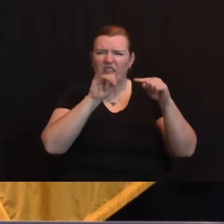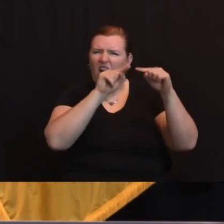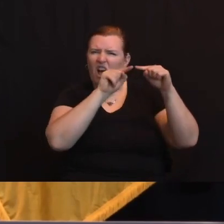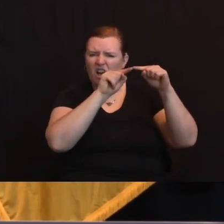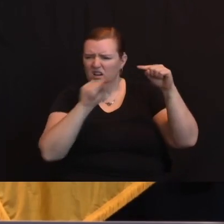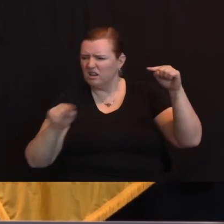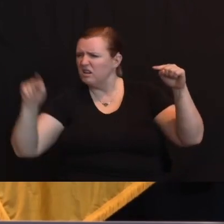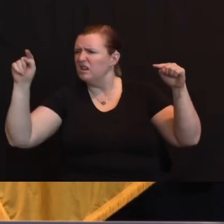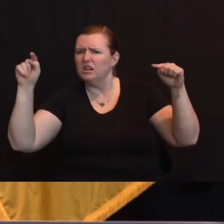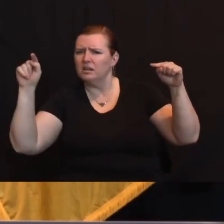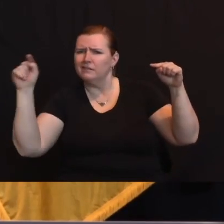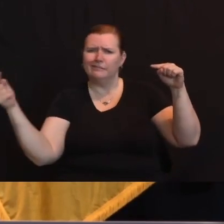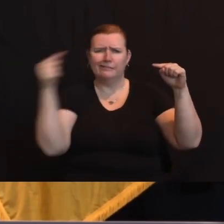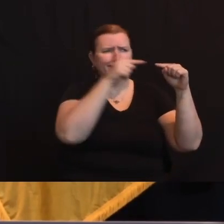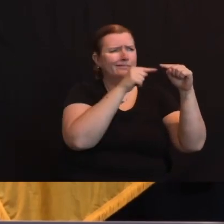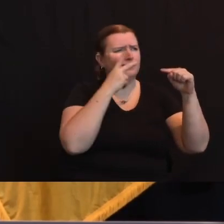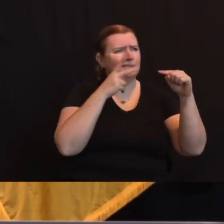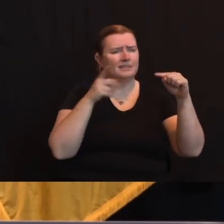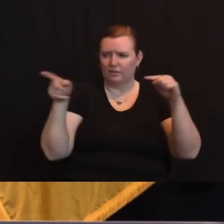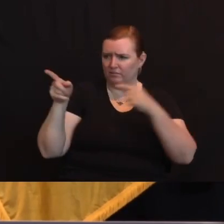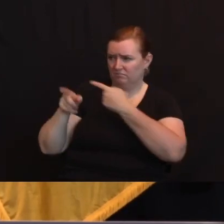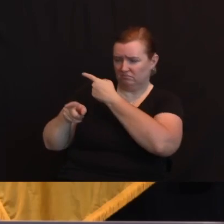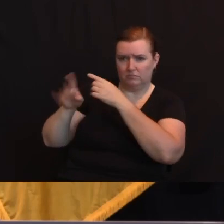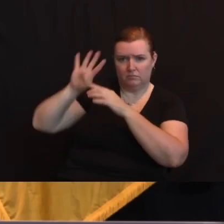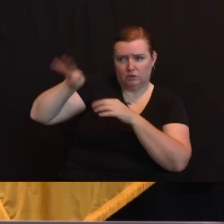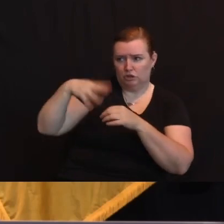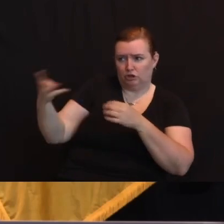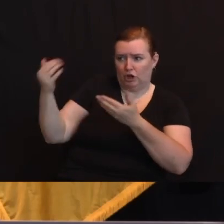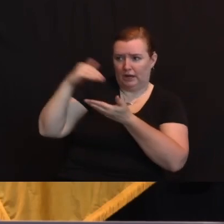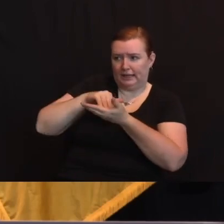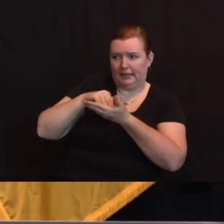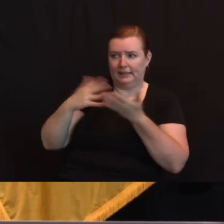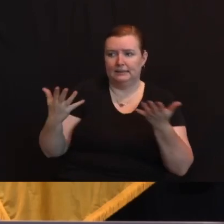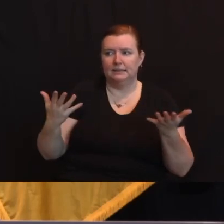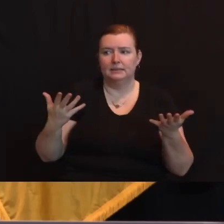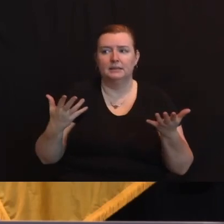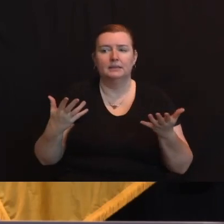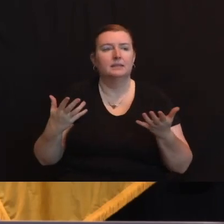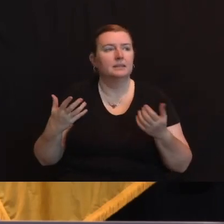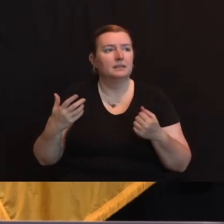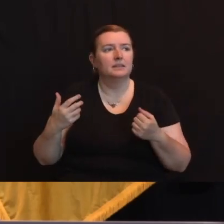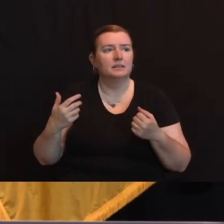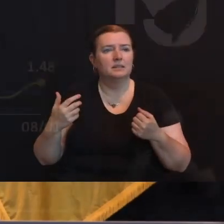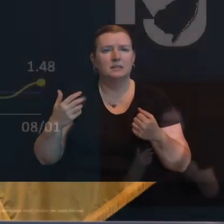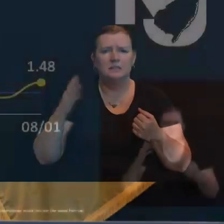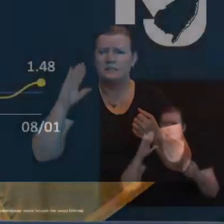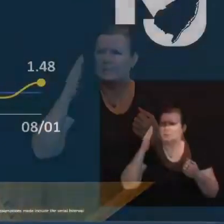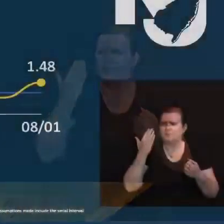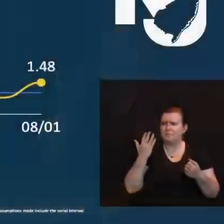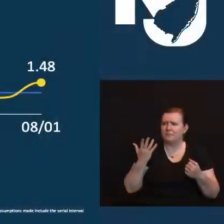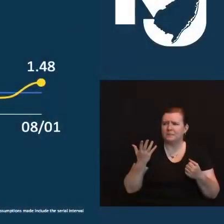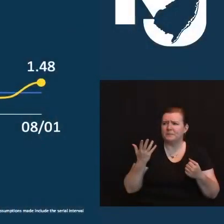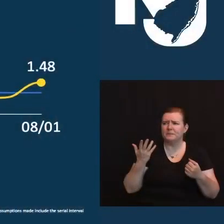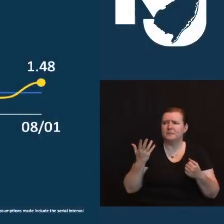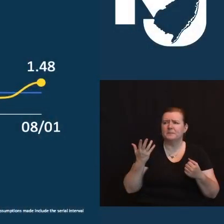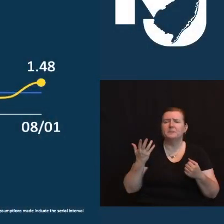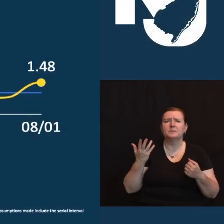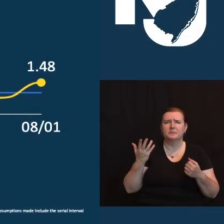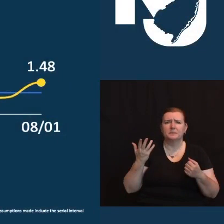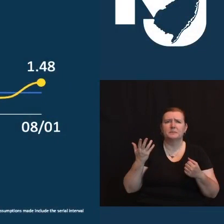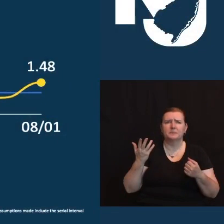Milan? So you can see, you're talking, just eyeballing this, it looks to me like it's